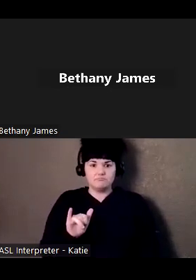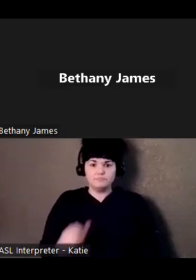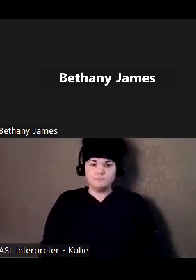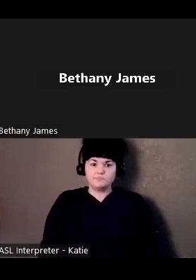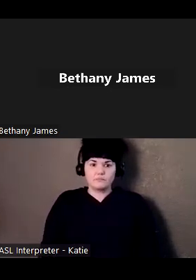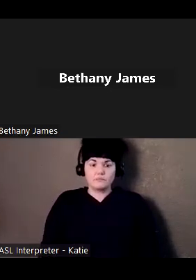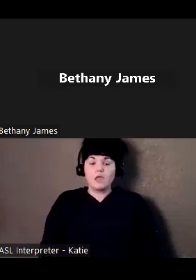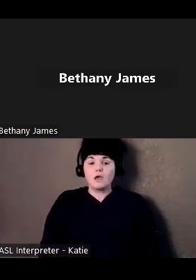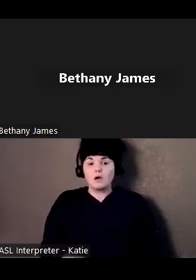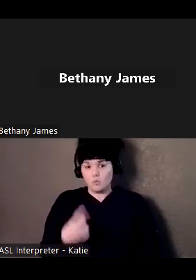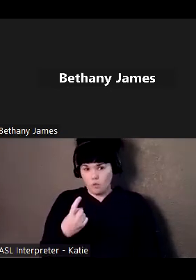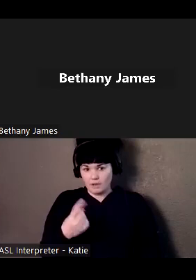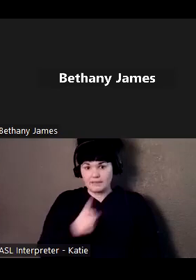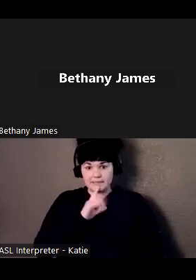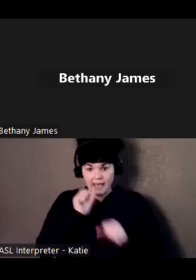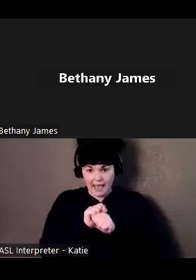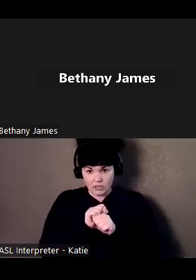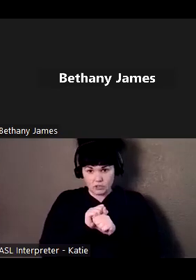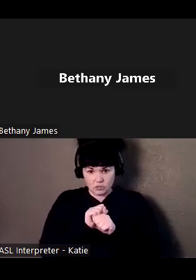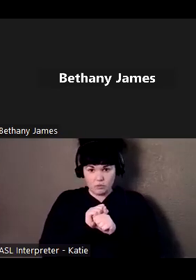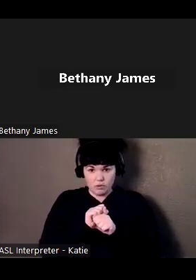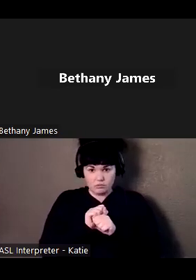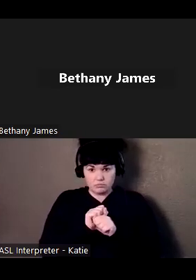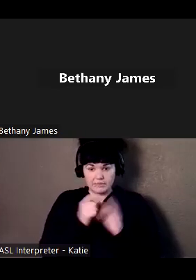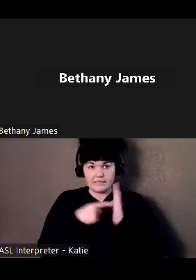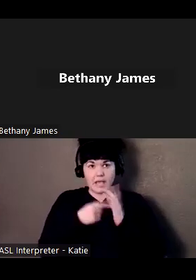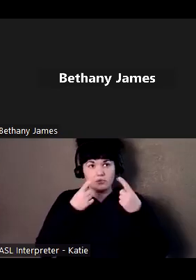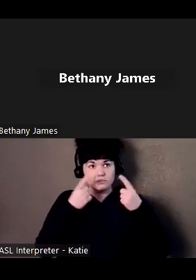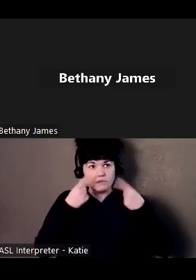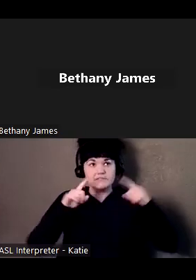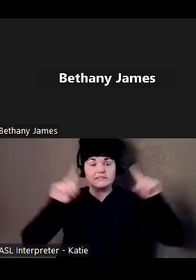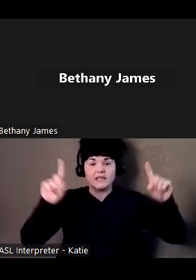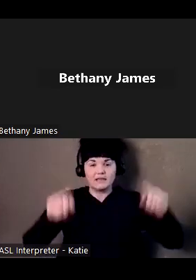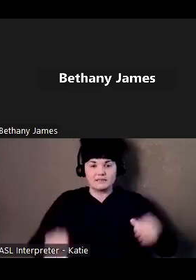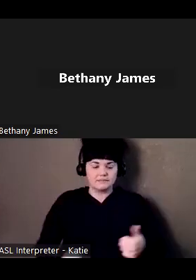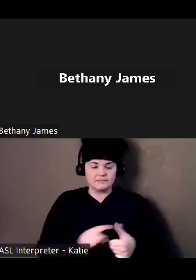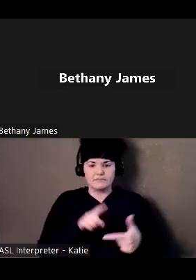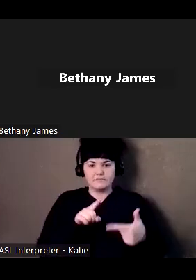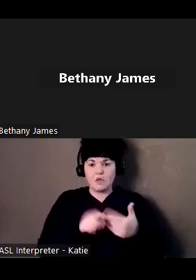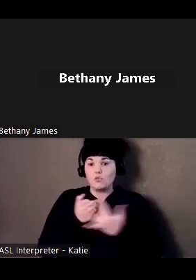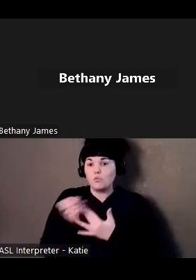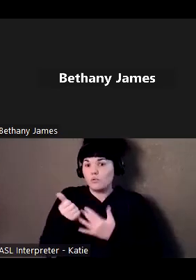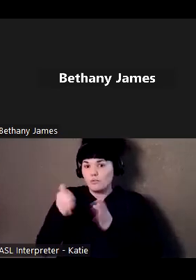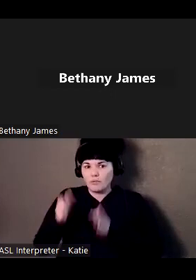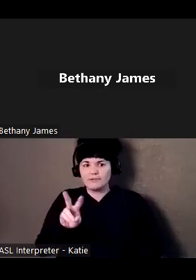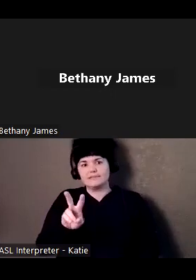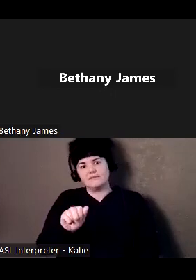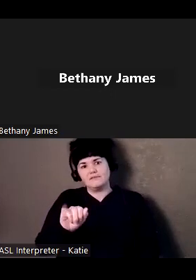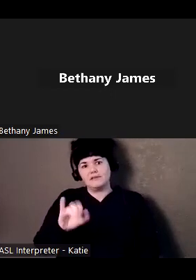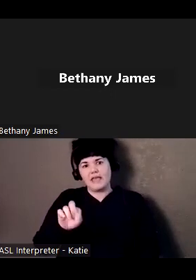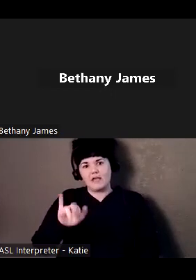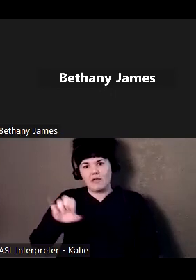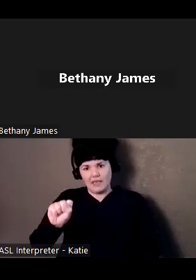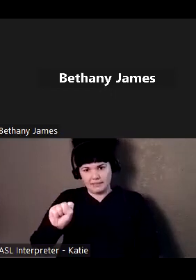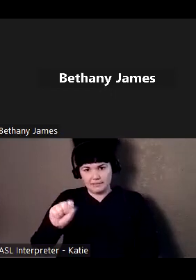success. Another is vicarious experience, which is a fancy $10 way of simply saying, seeing other people